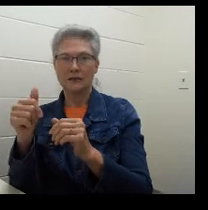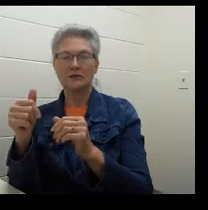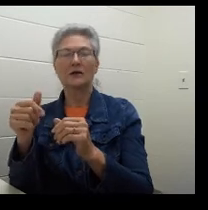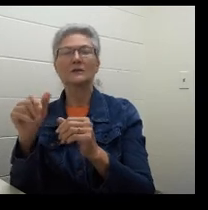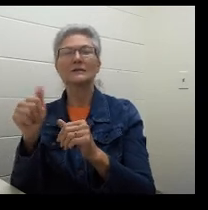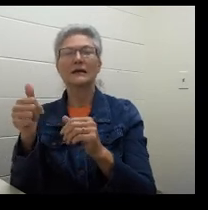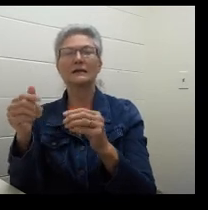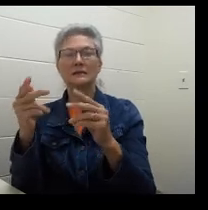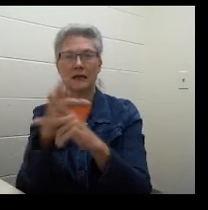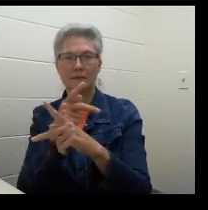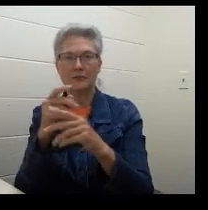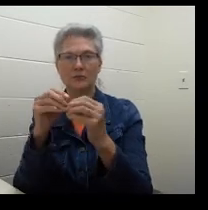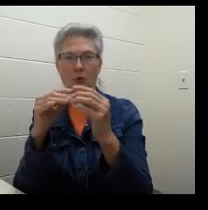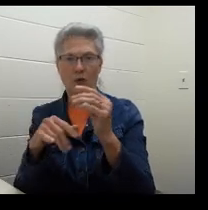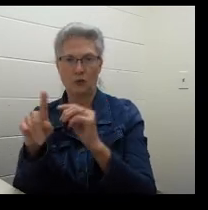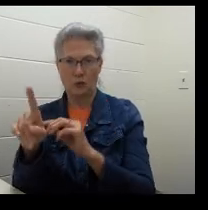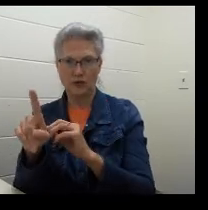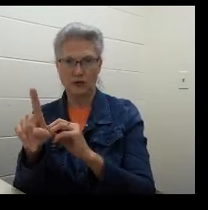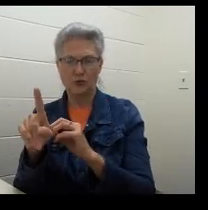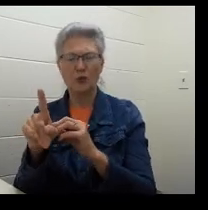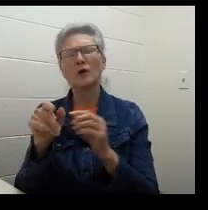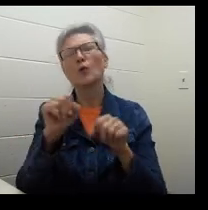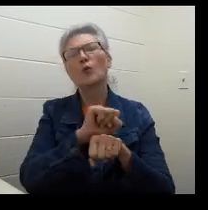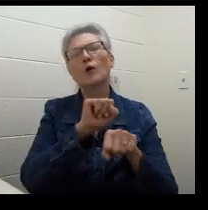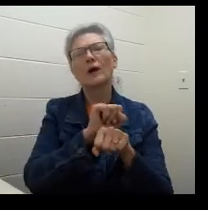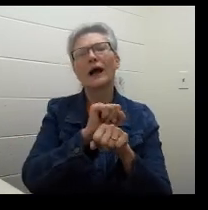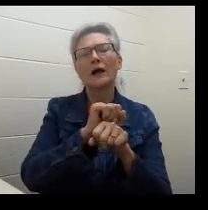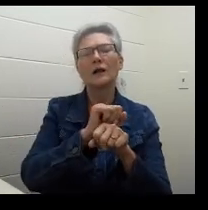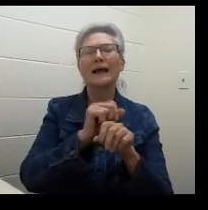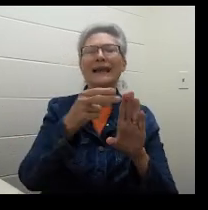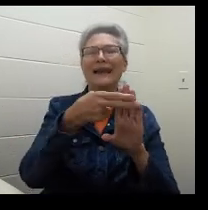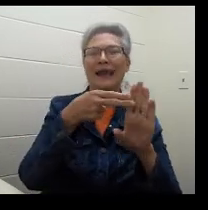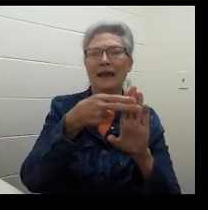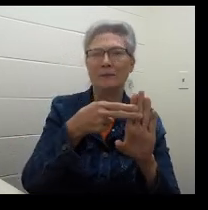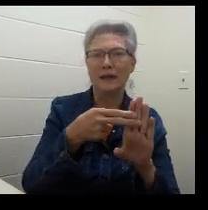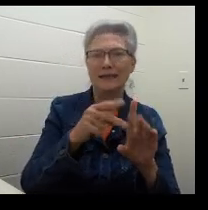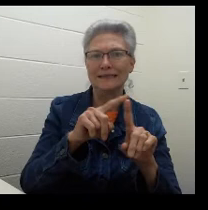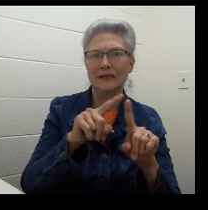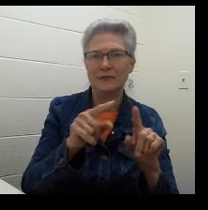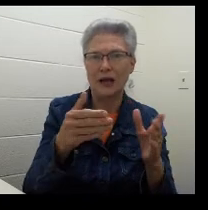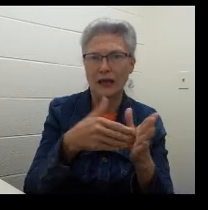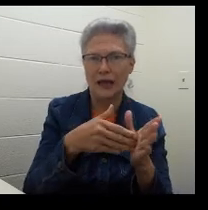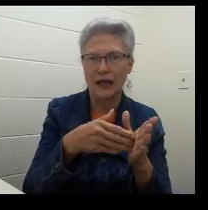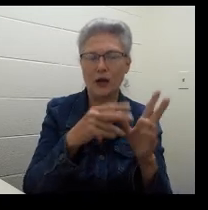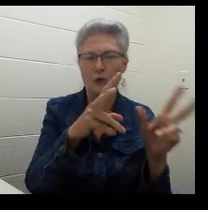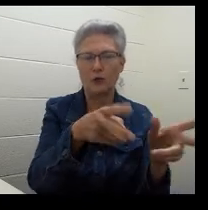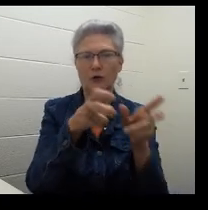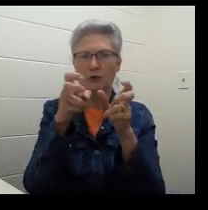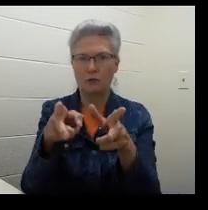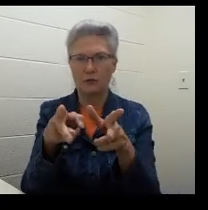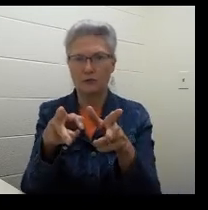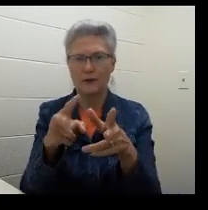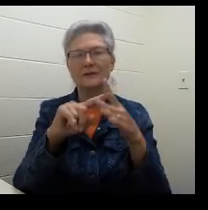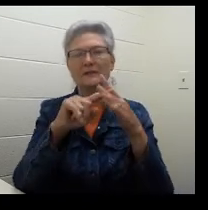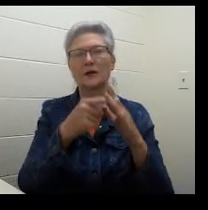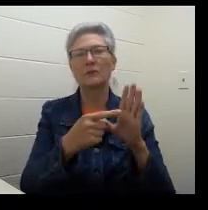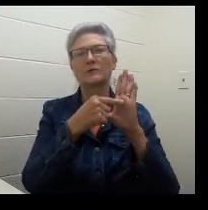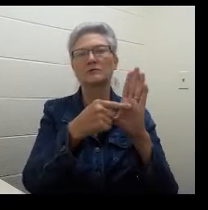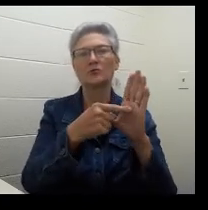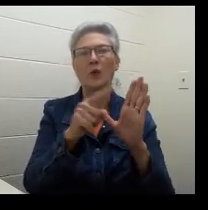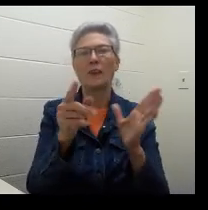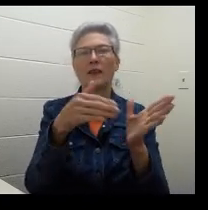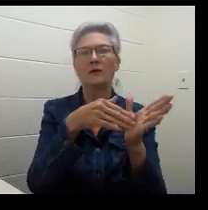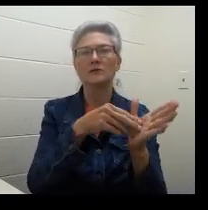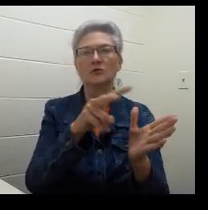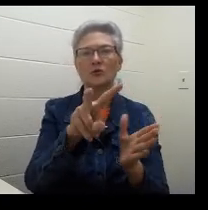We're going to work on regrouping and renaming again today. I'm going to start off by representing 1,213 in a